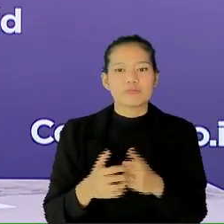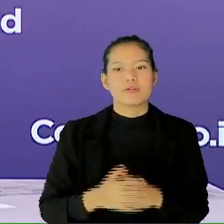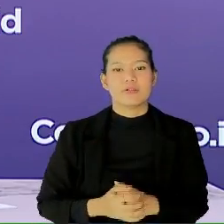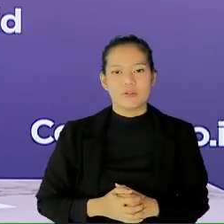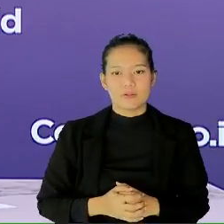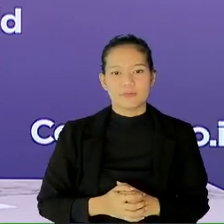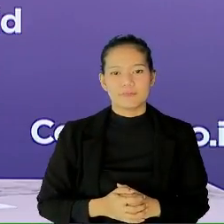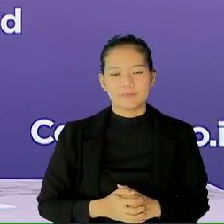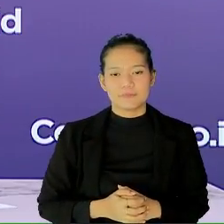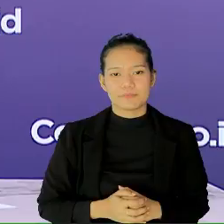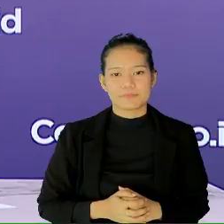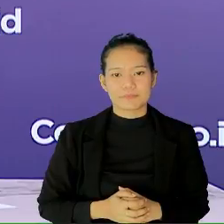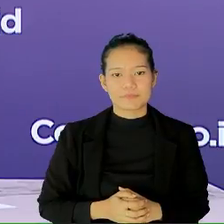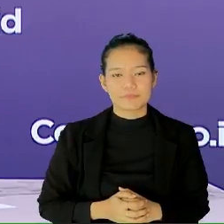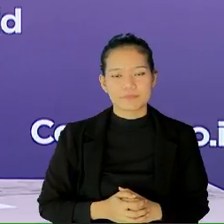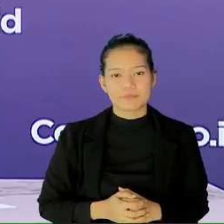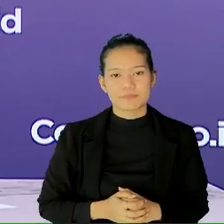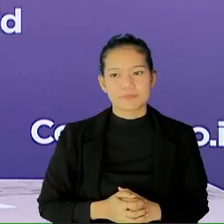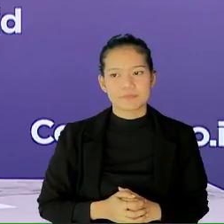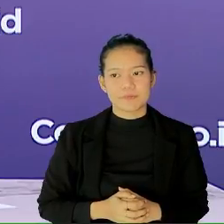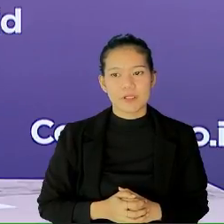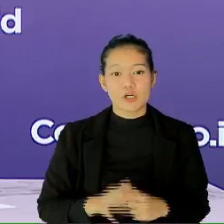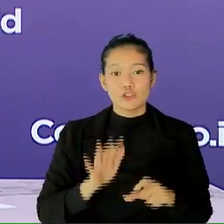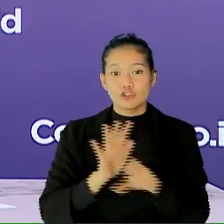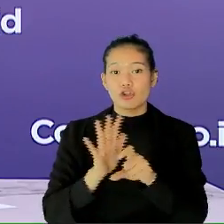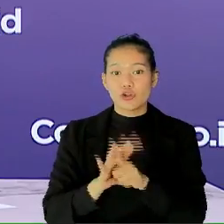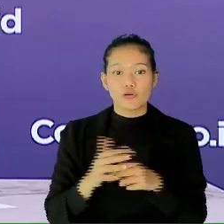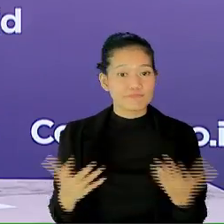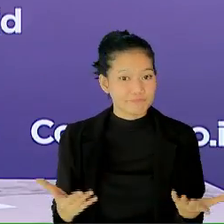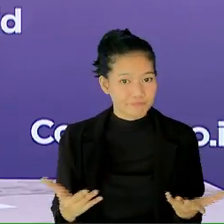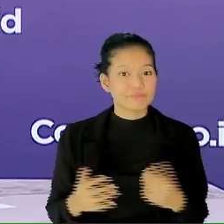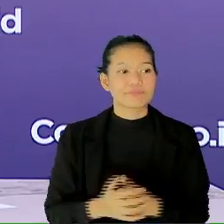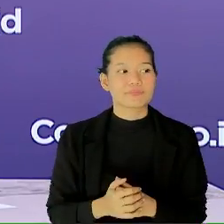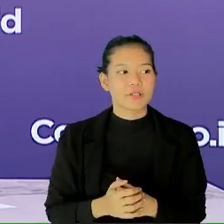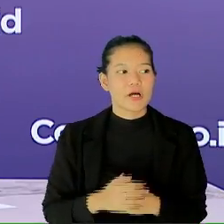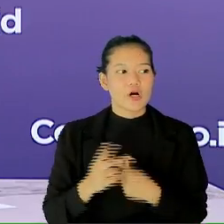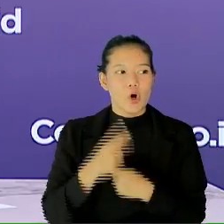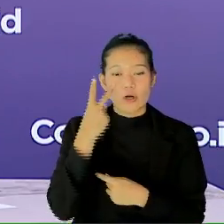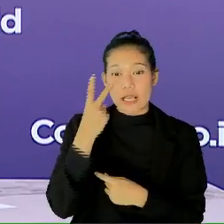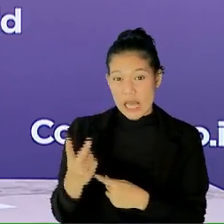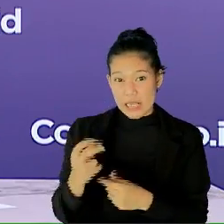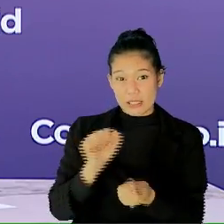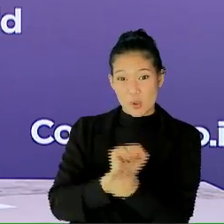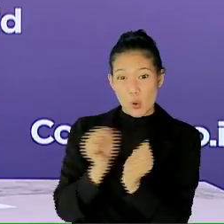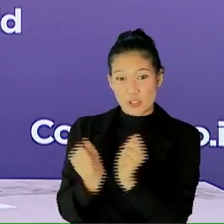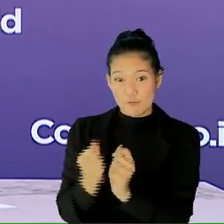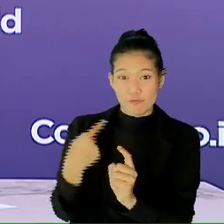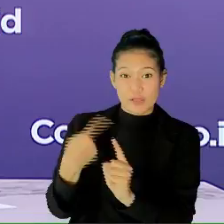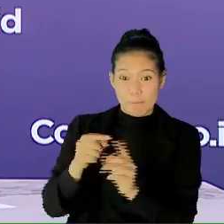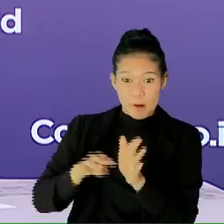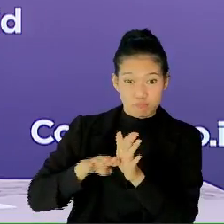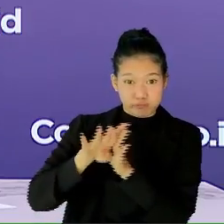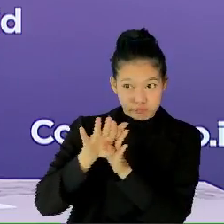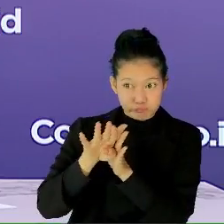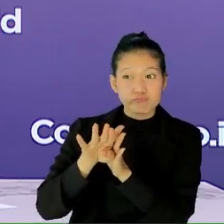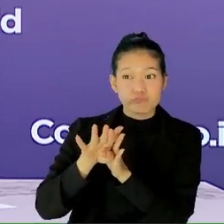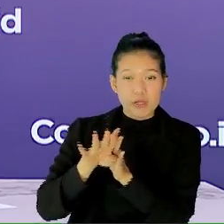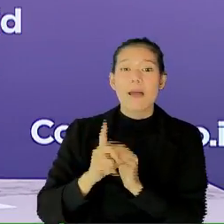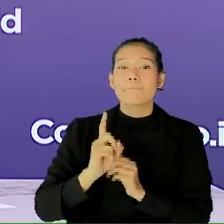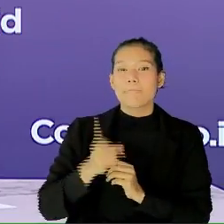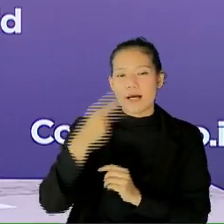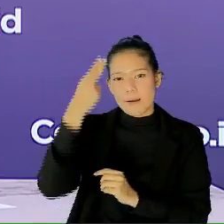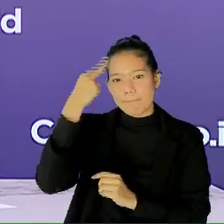their respective regions. For example, if they see an increase in positive numbers,